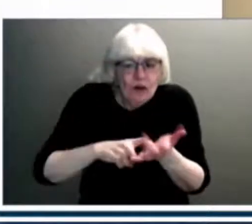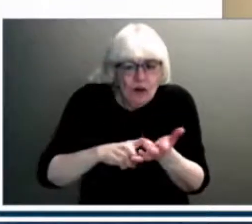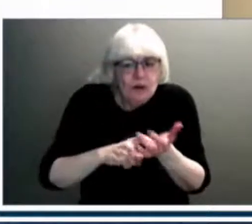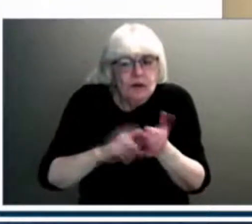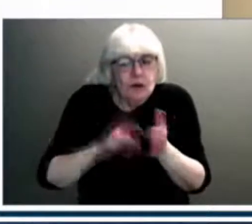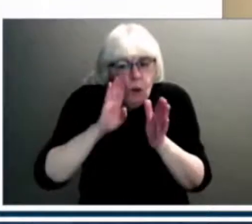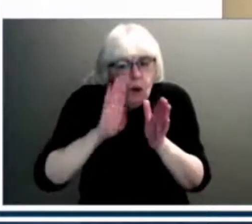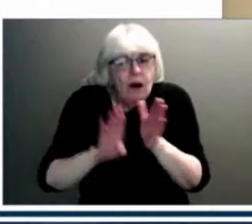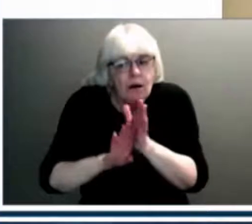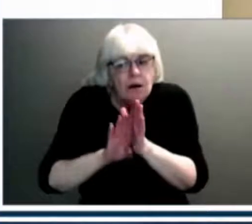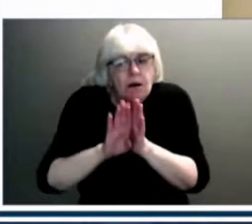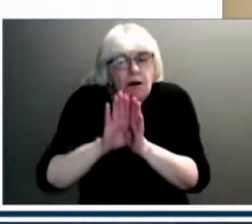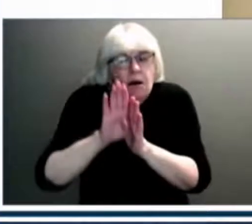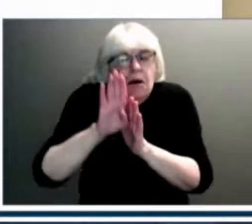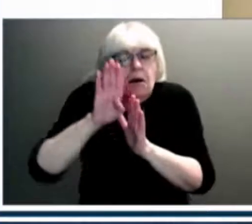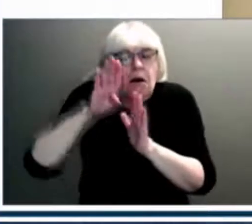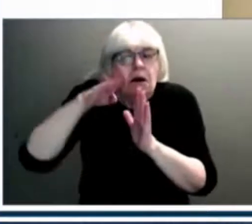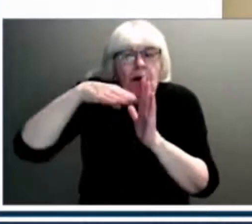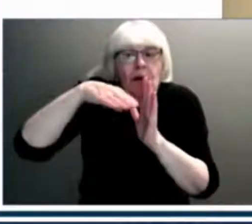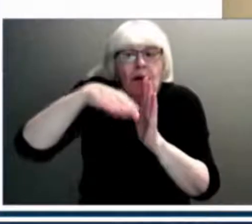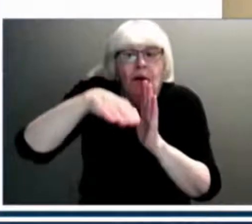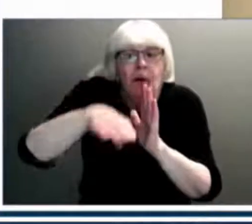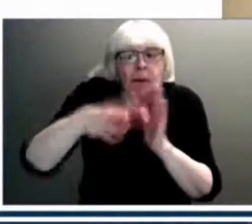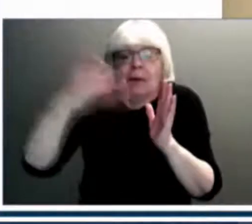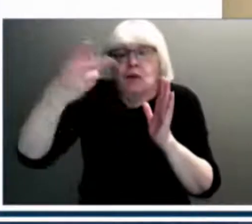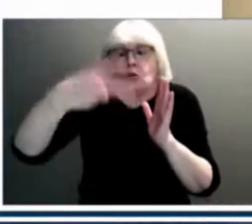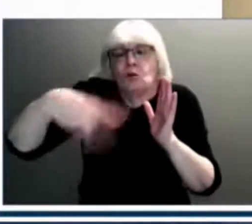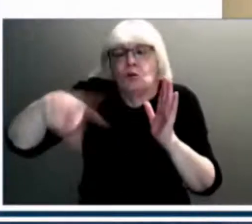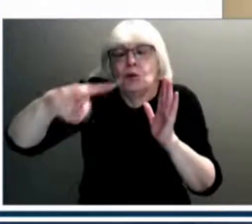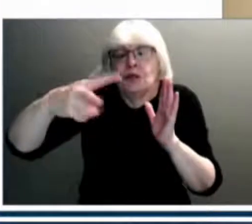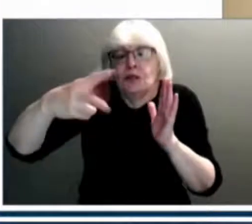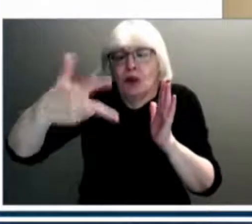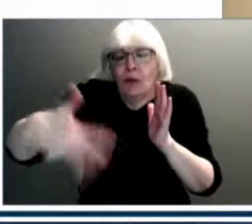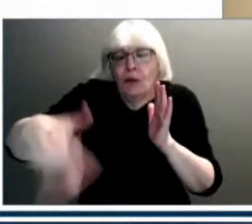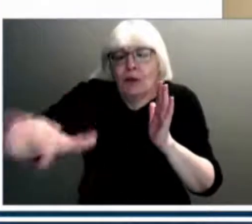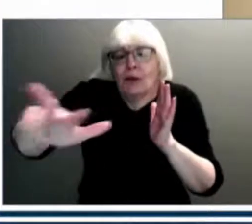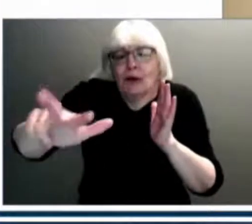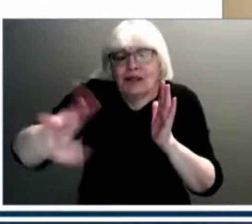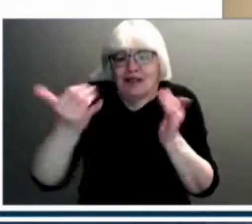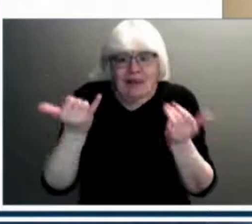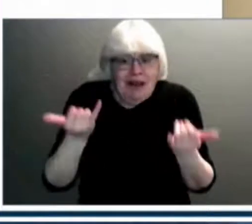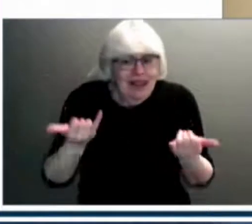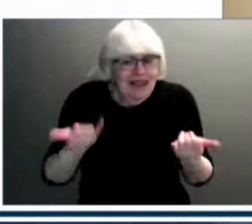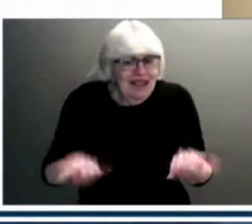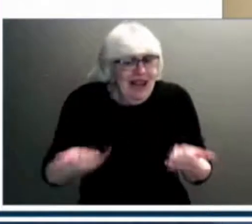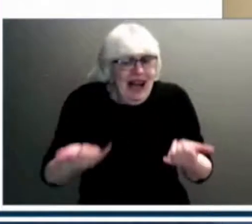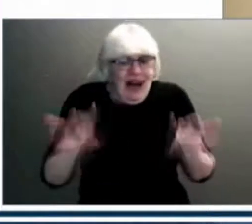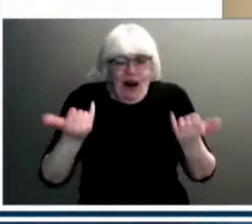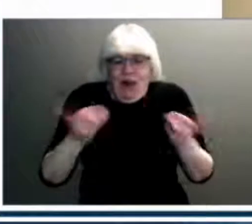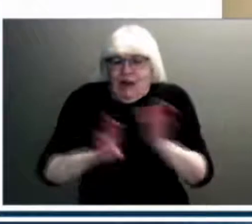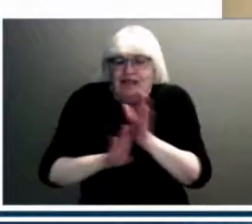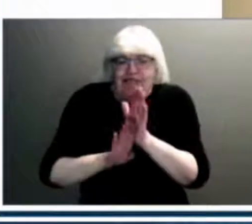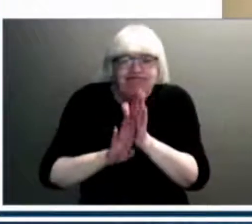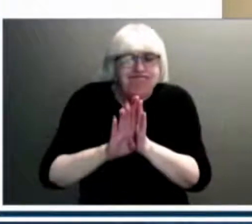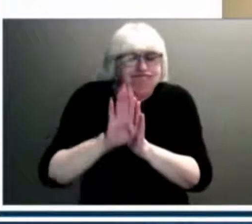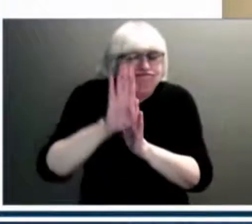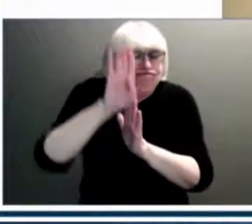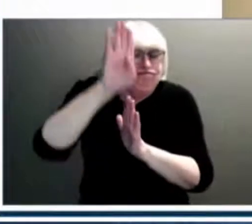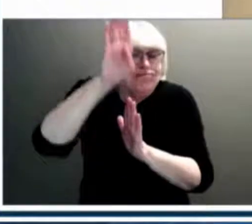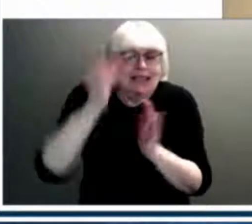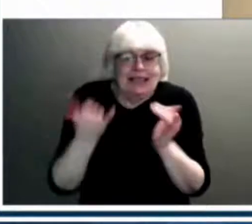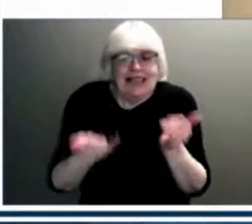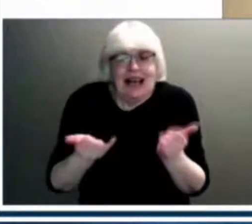But right now, I think we're right in the middle of the peak of the wave, and there's still a lot of hard work to do ahead.